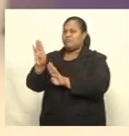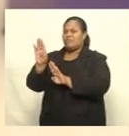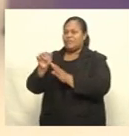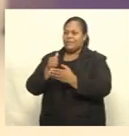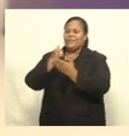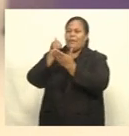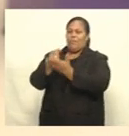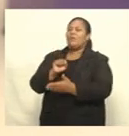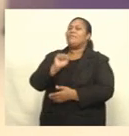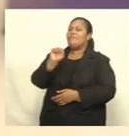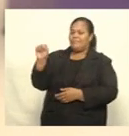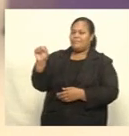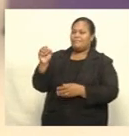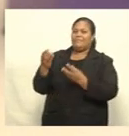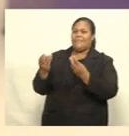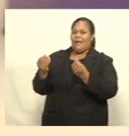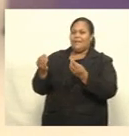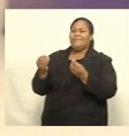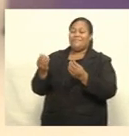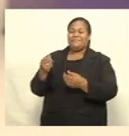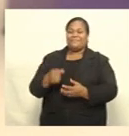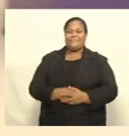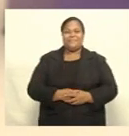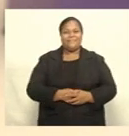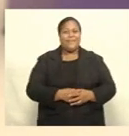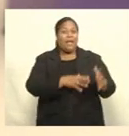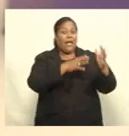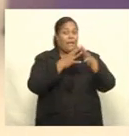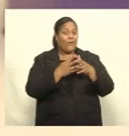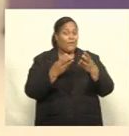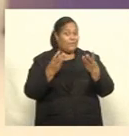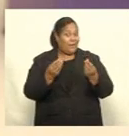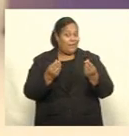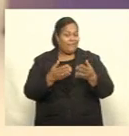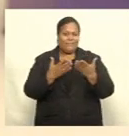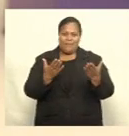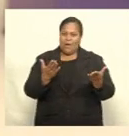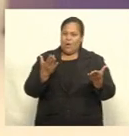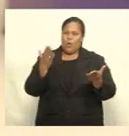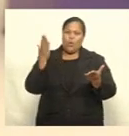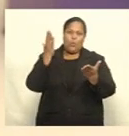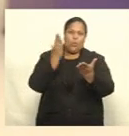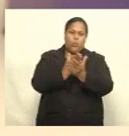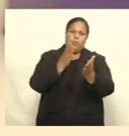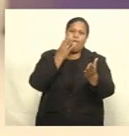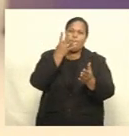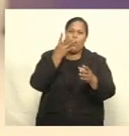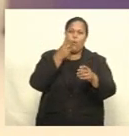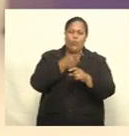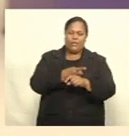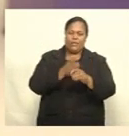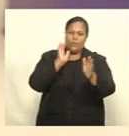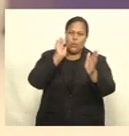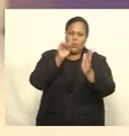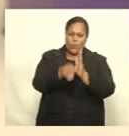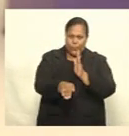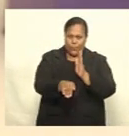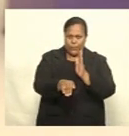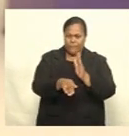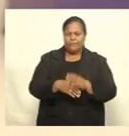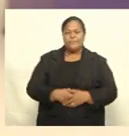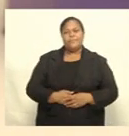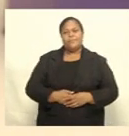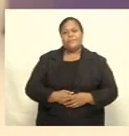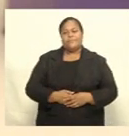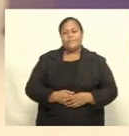commodity complex. The US dollar skidded toward a fourth straight weekly decline against a basket of major peers today, as